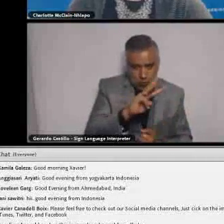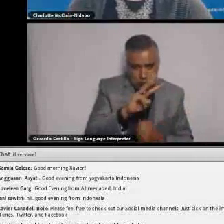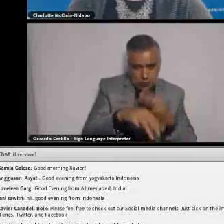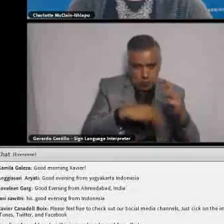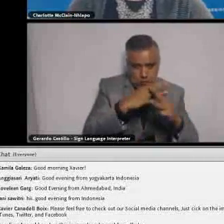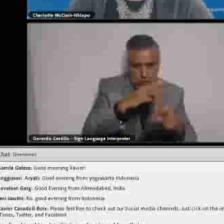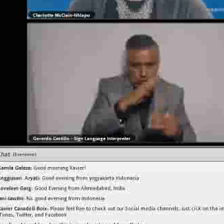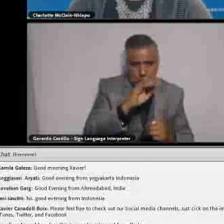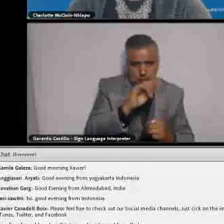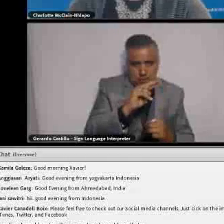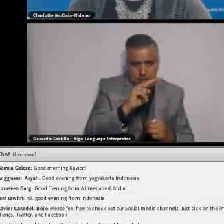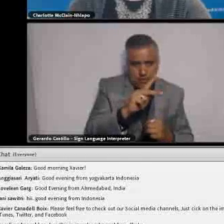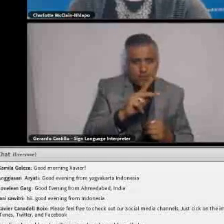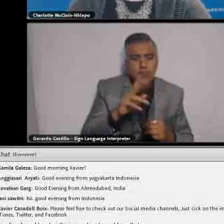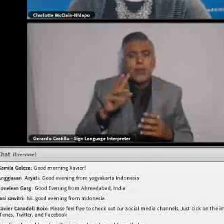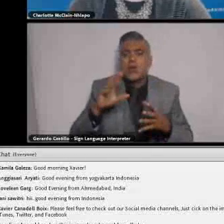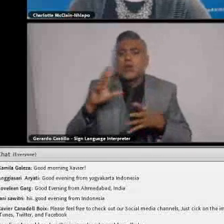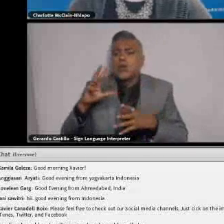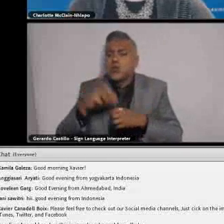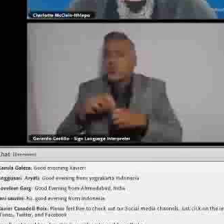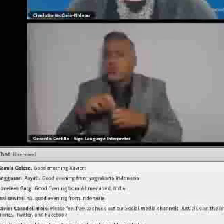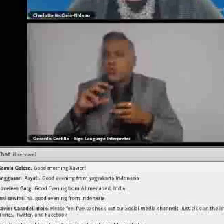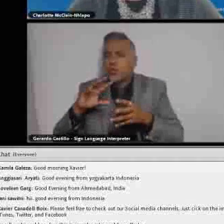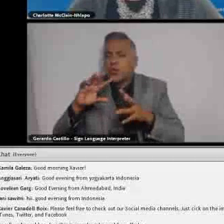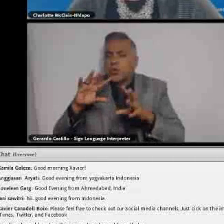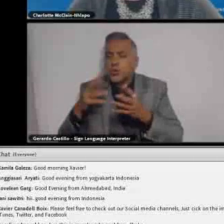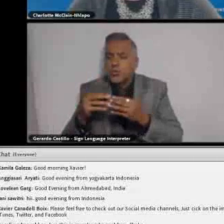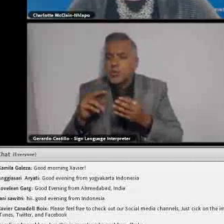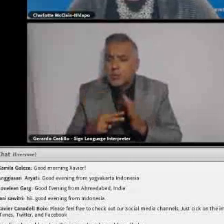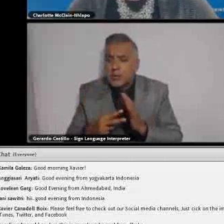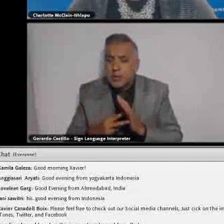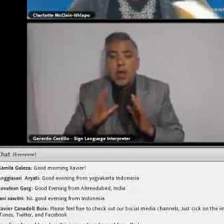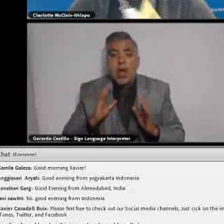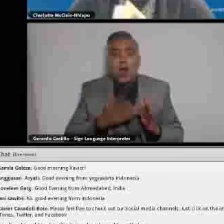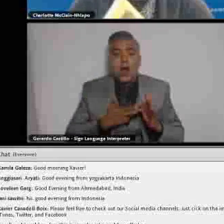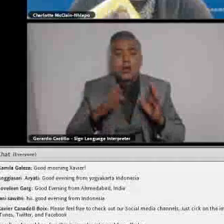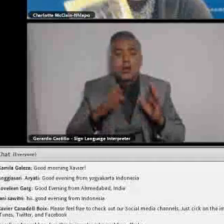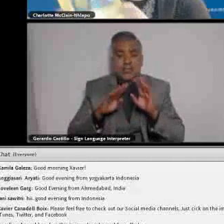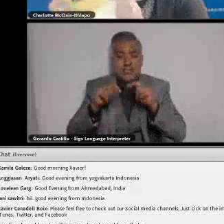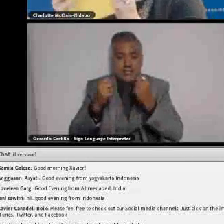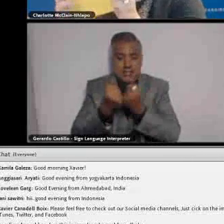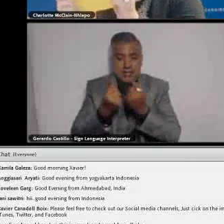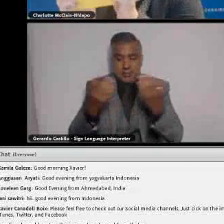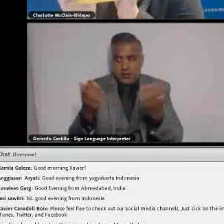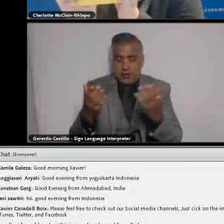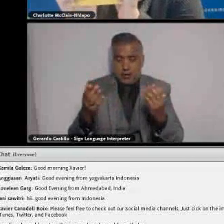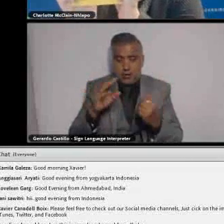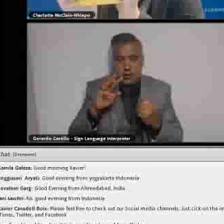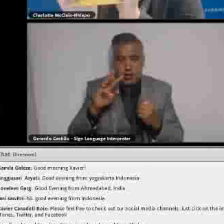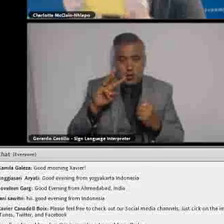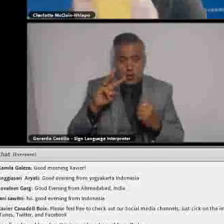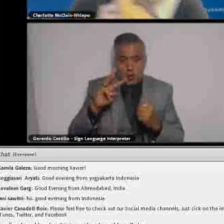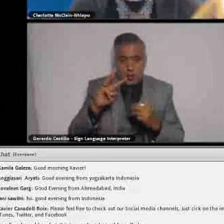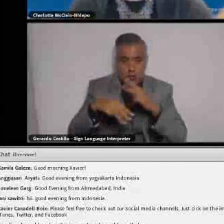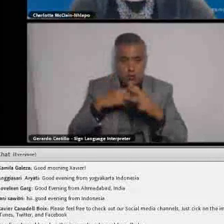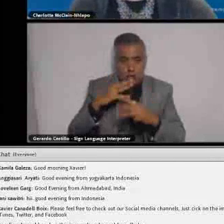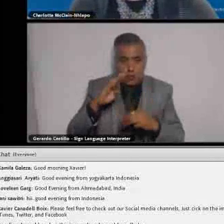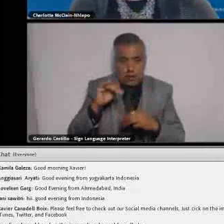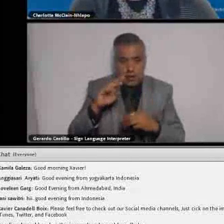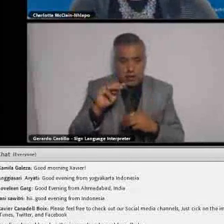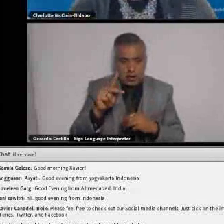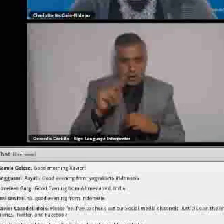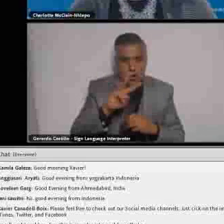Now, what do we mean by social inclusion? Our social development team here at the World Bank, I'm going to hold up a cover of a